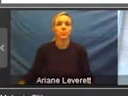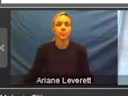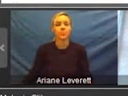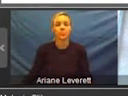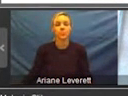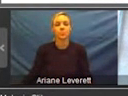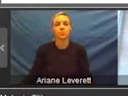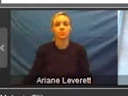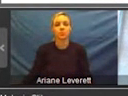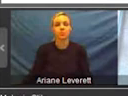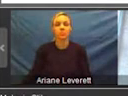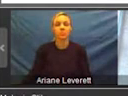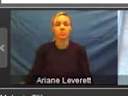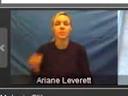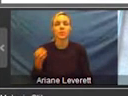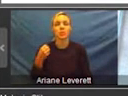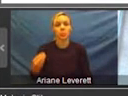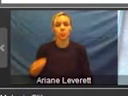So,